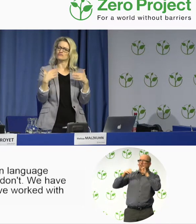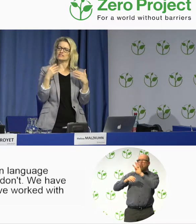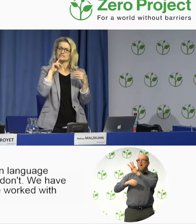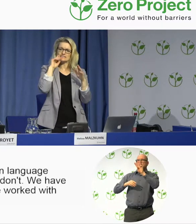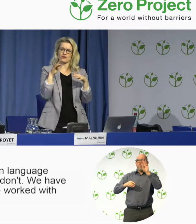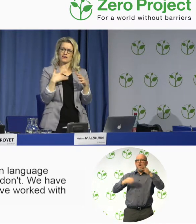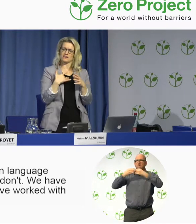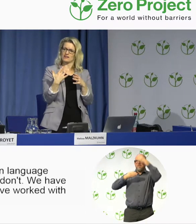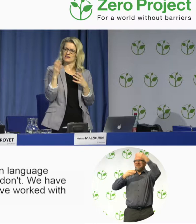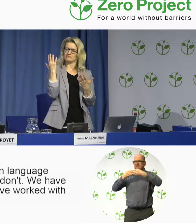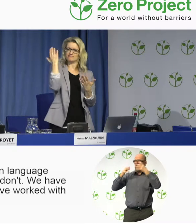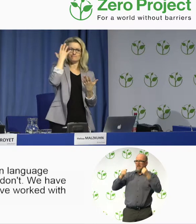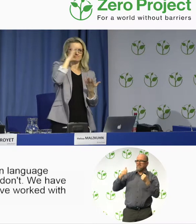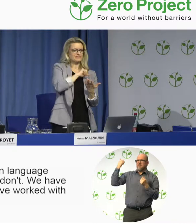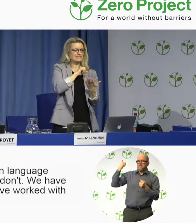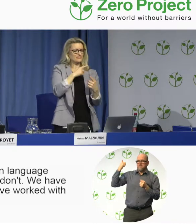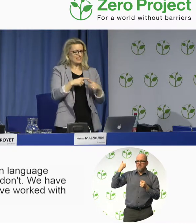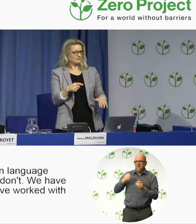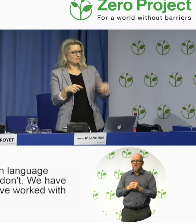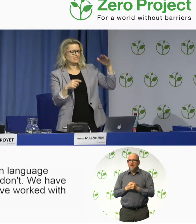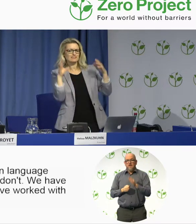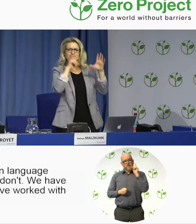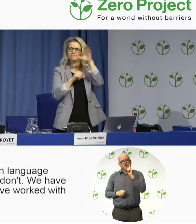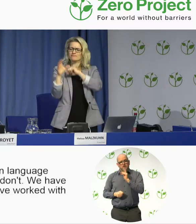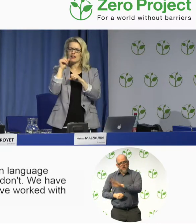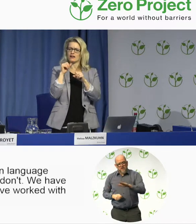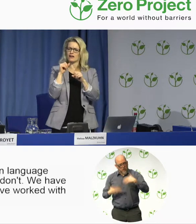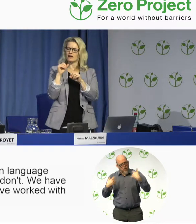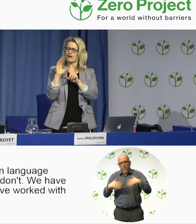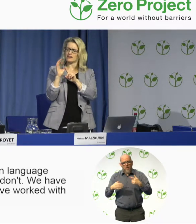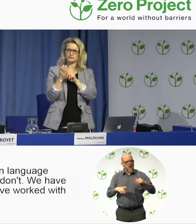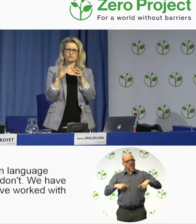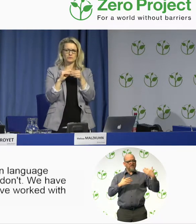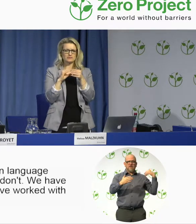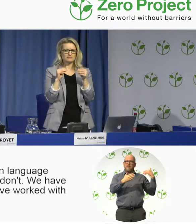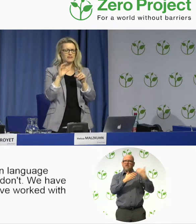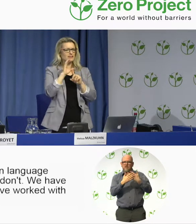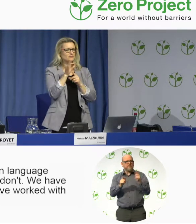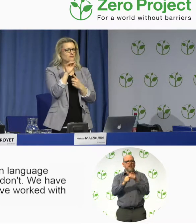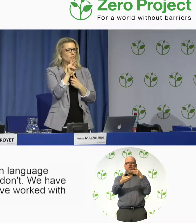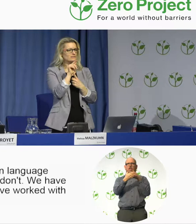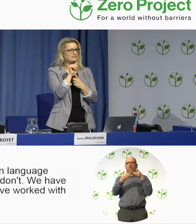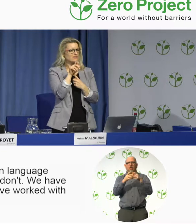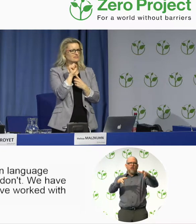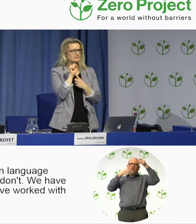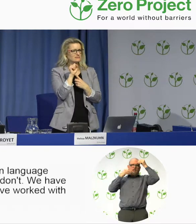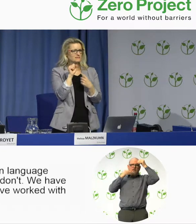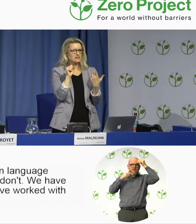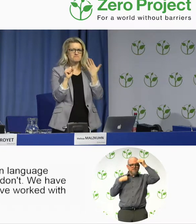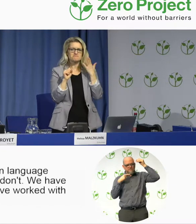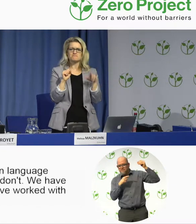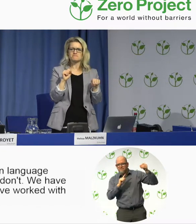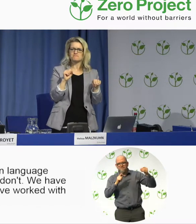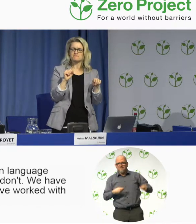also asked them to consider what cultural stories they have that deaf children might be missing out on if some of those cultural stories